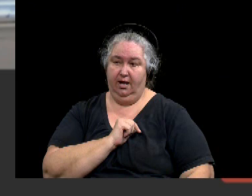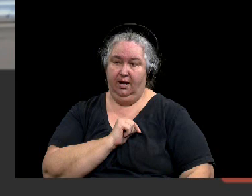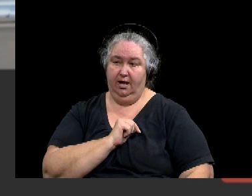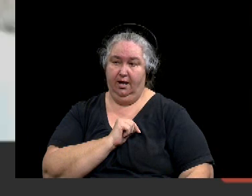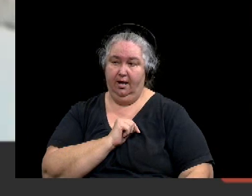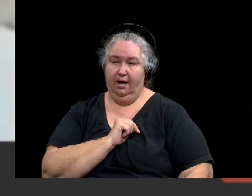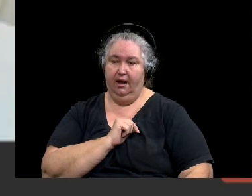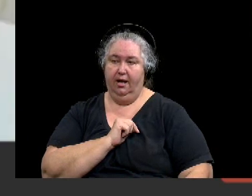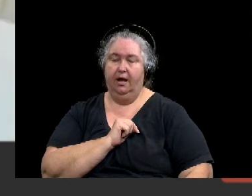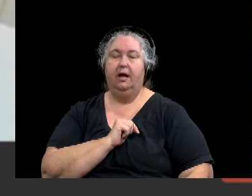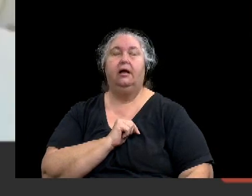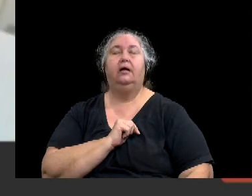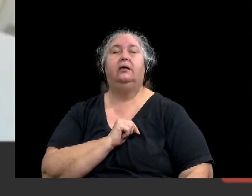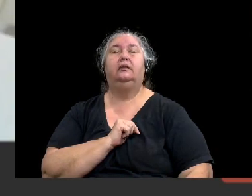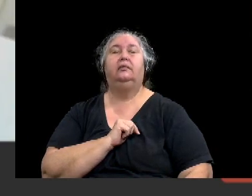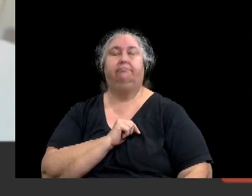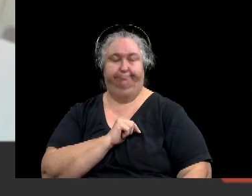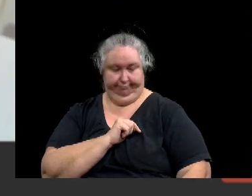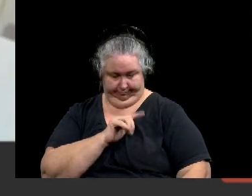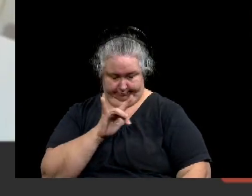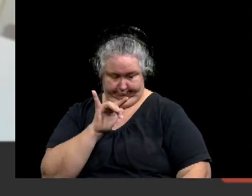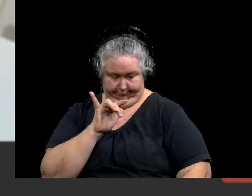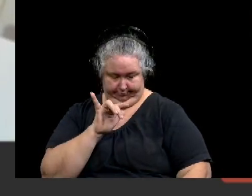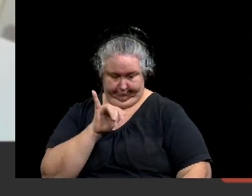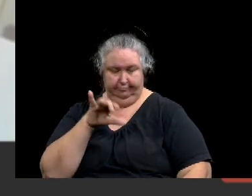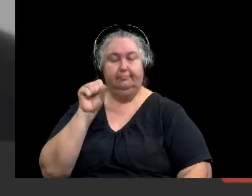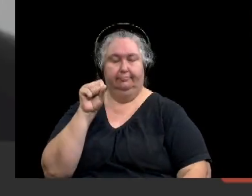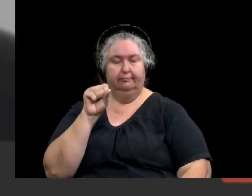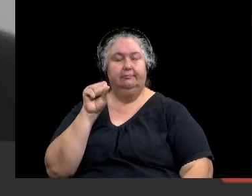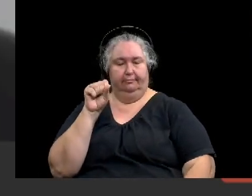I believe that's right.